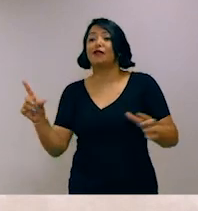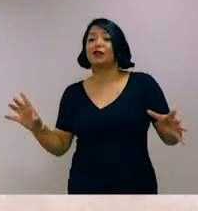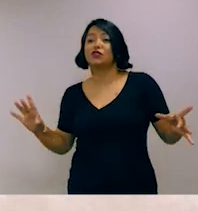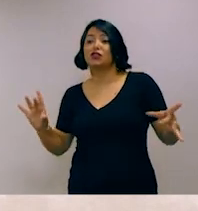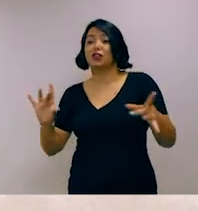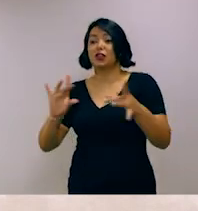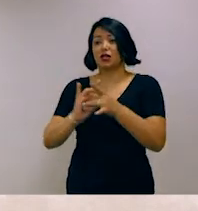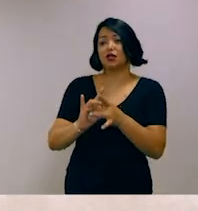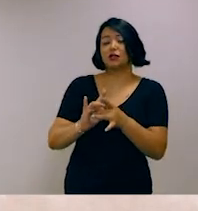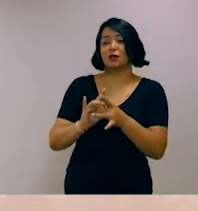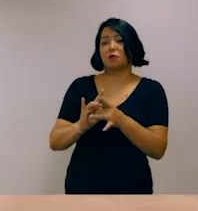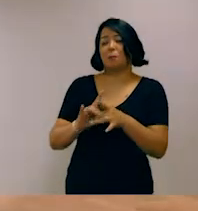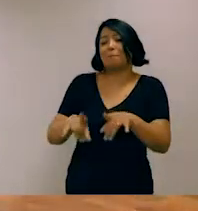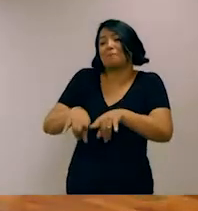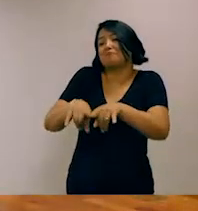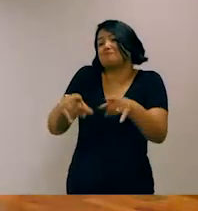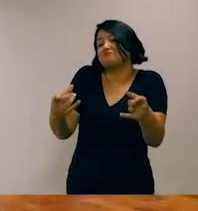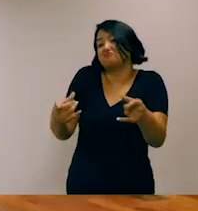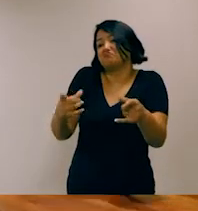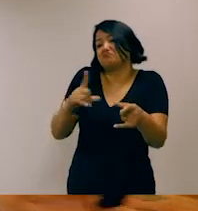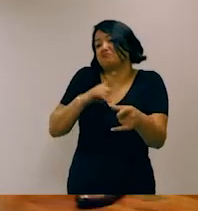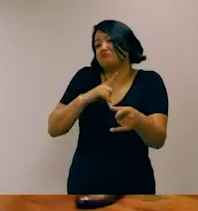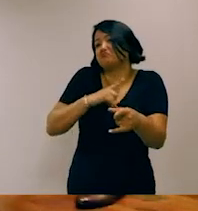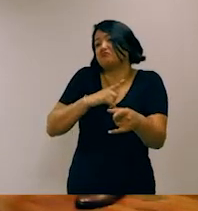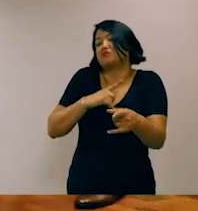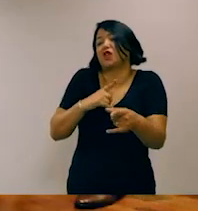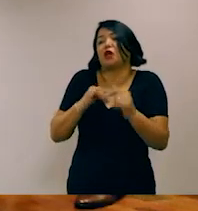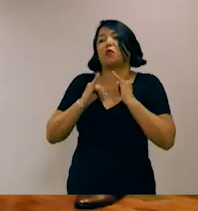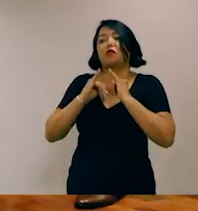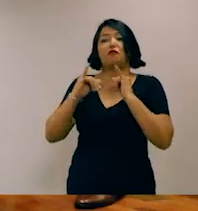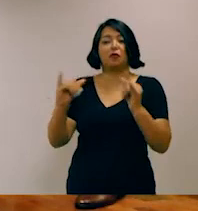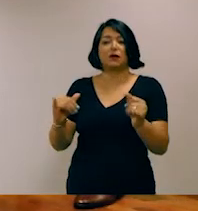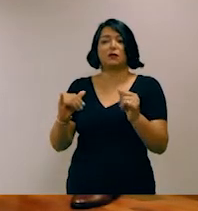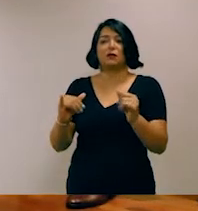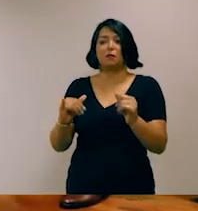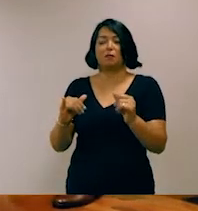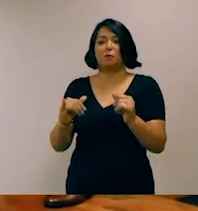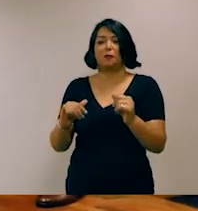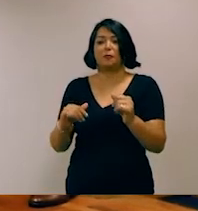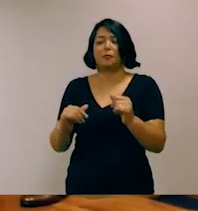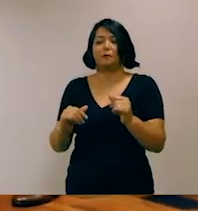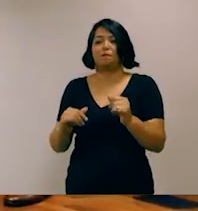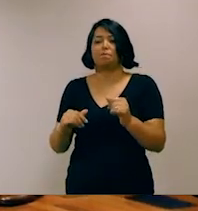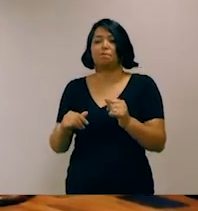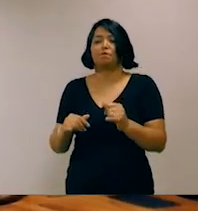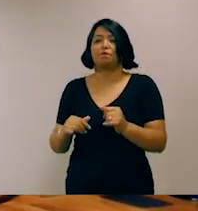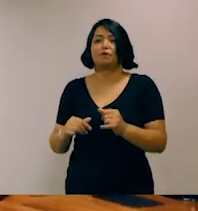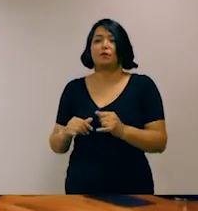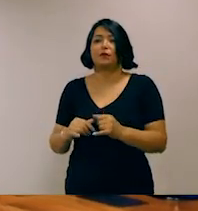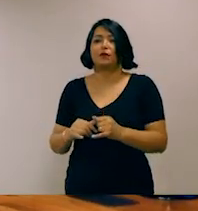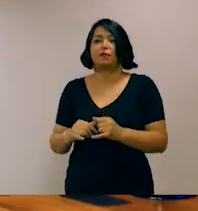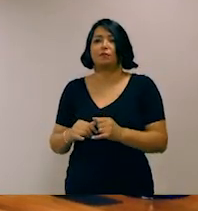They are connecting words, connectors, that don't add much information